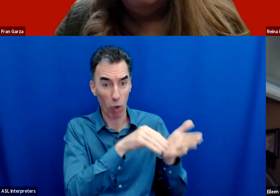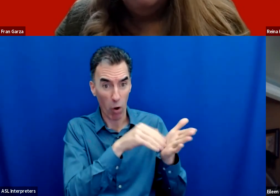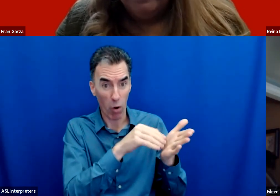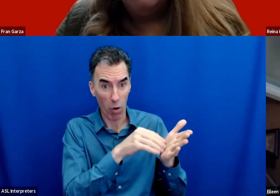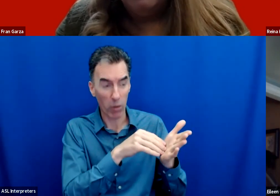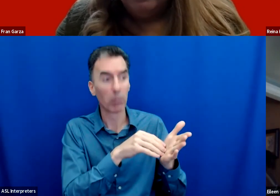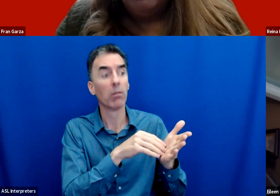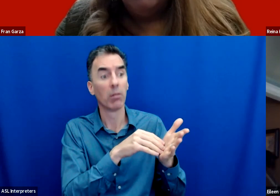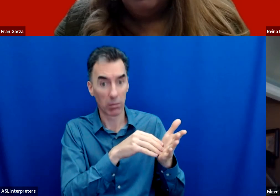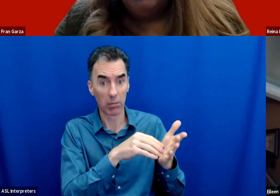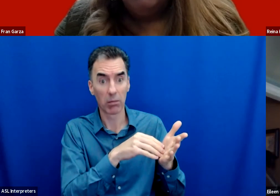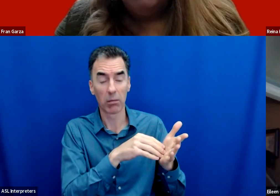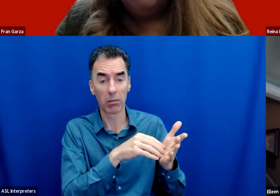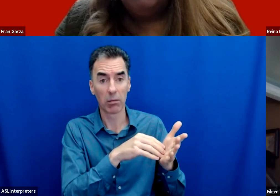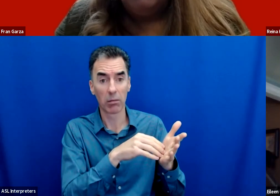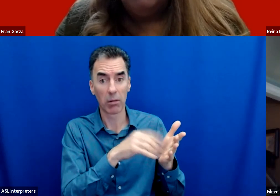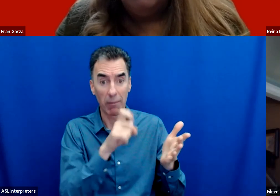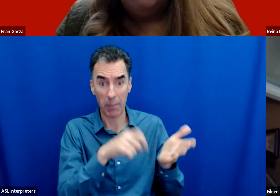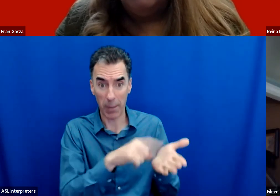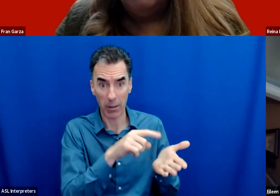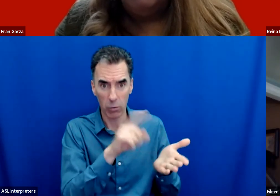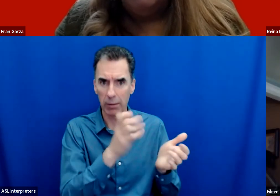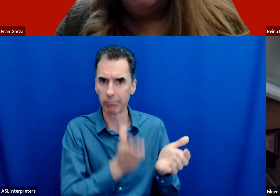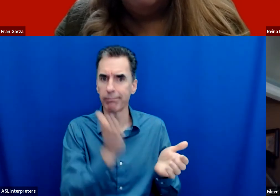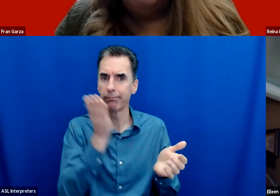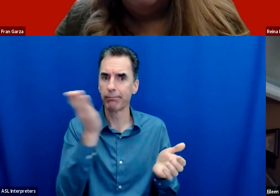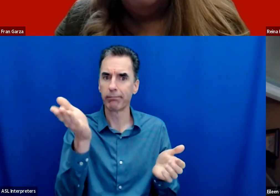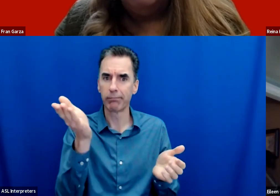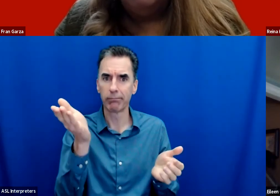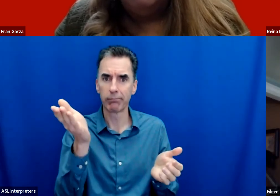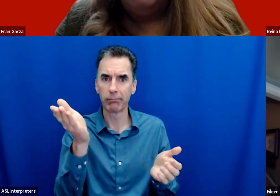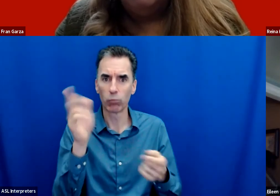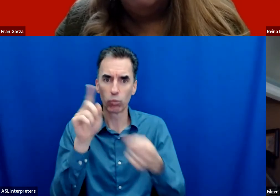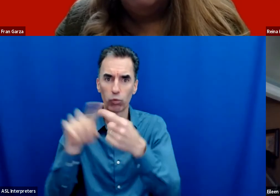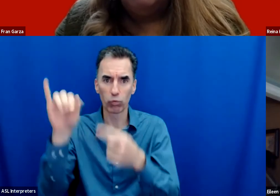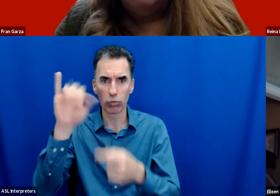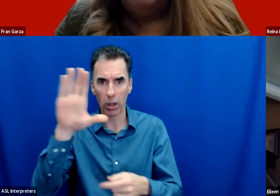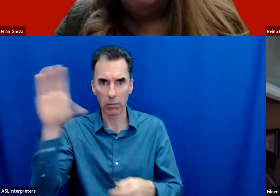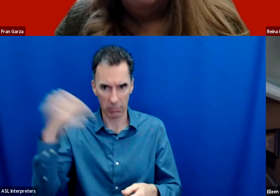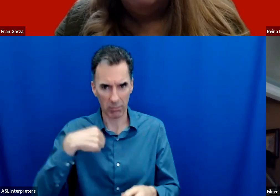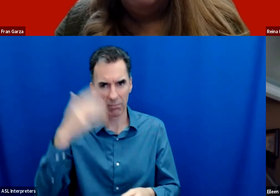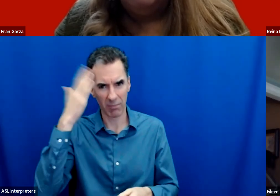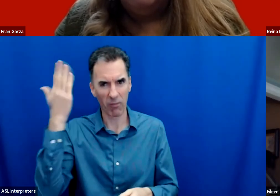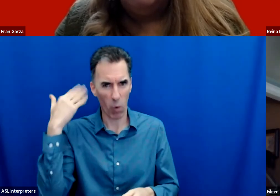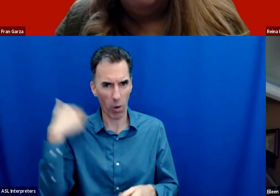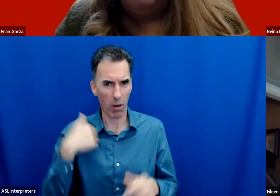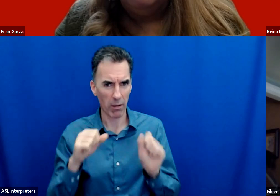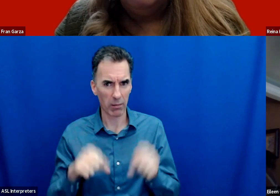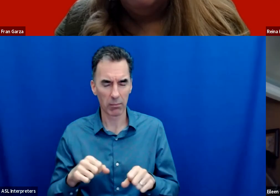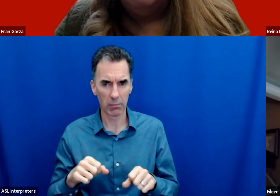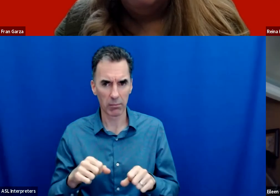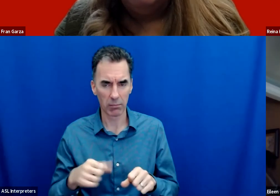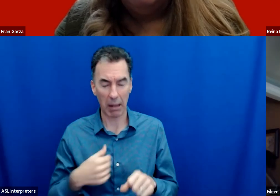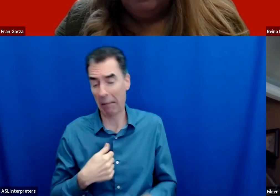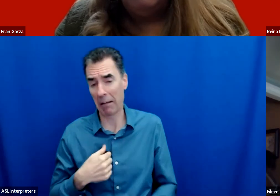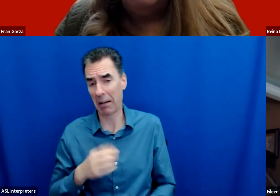medical costs, you could submit that claim to the insurance companies. And I guess ours had never done that,